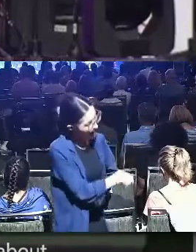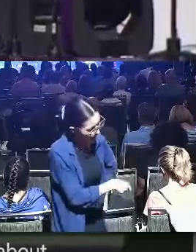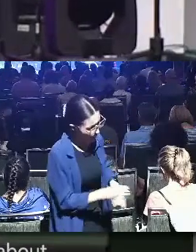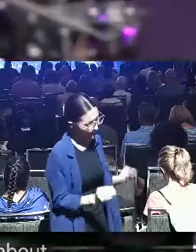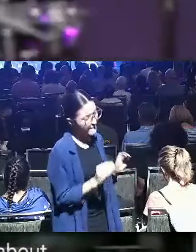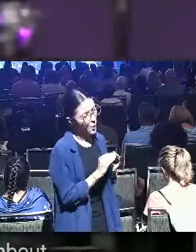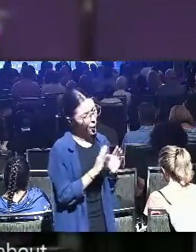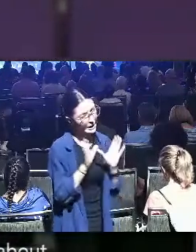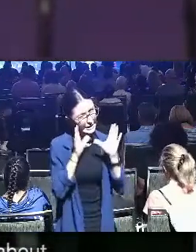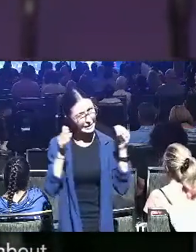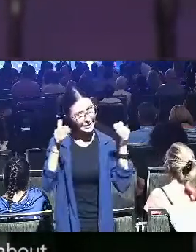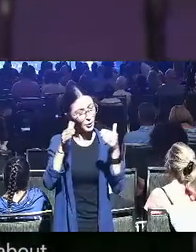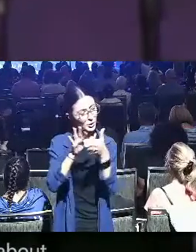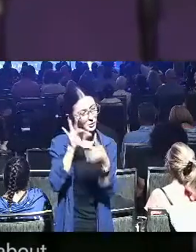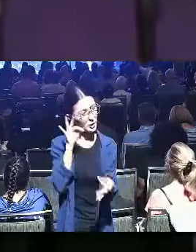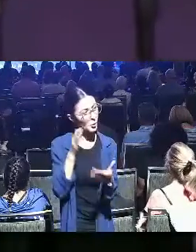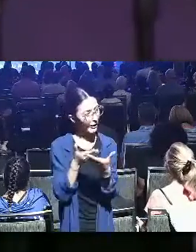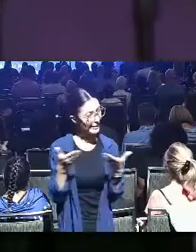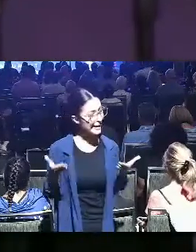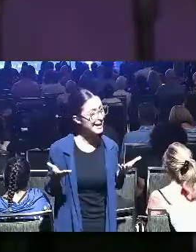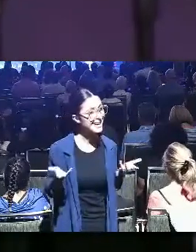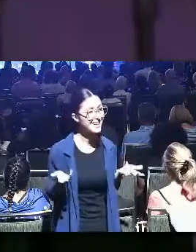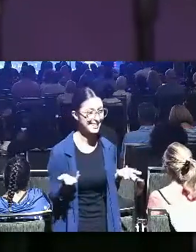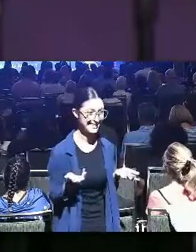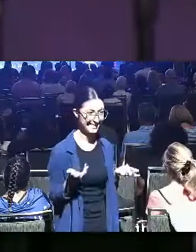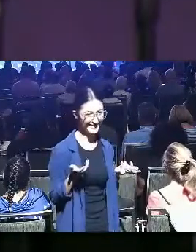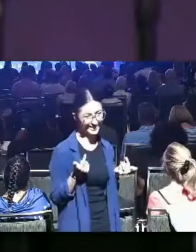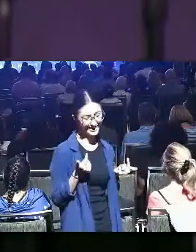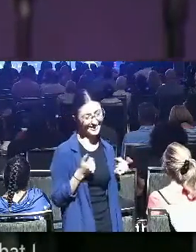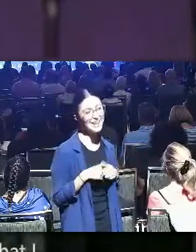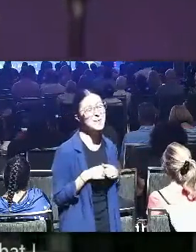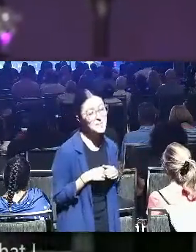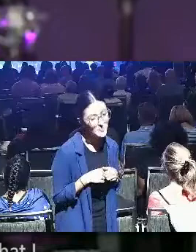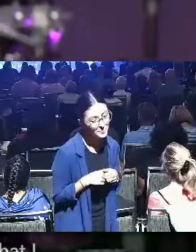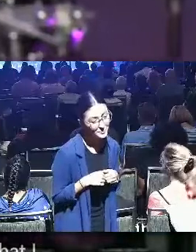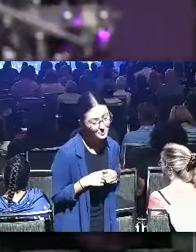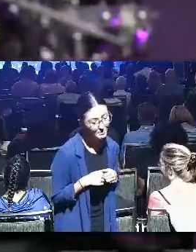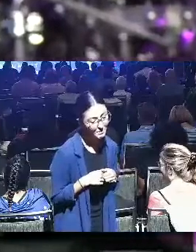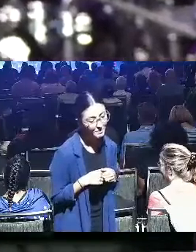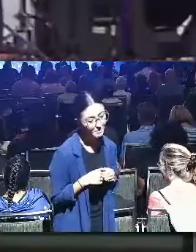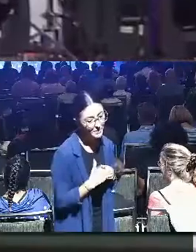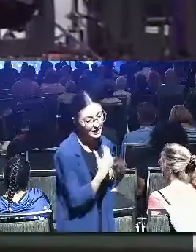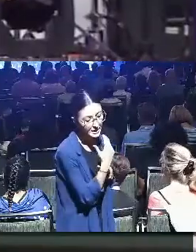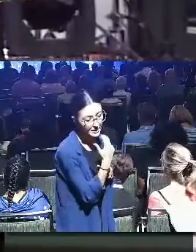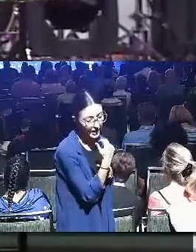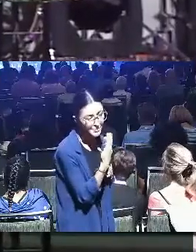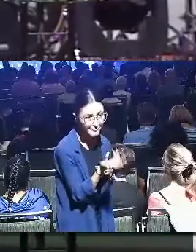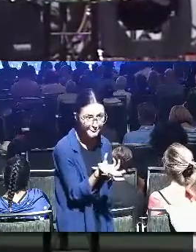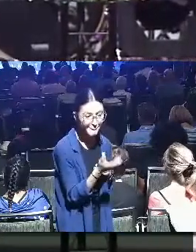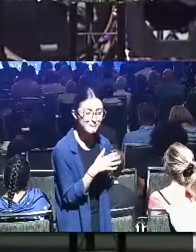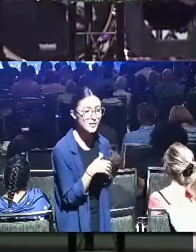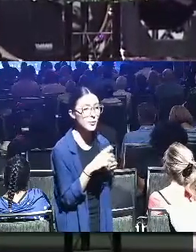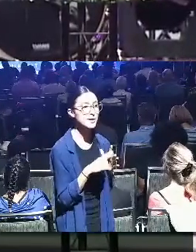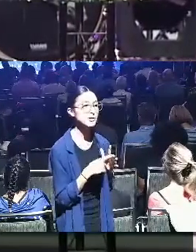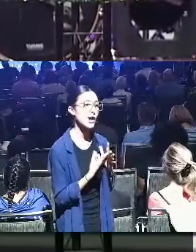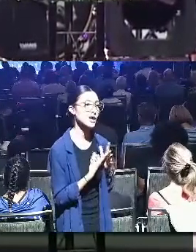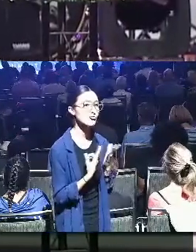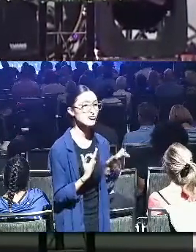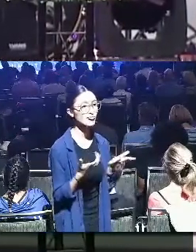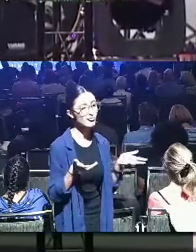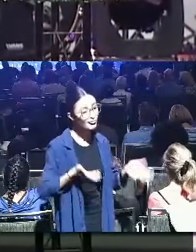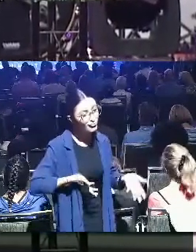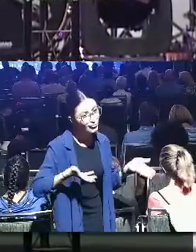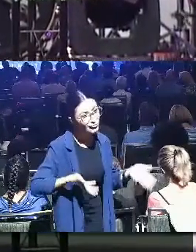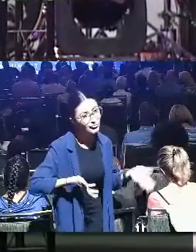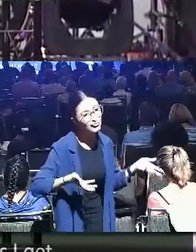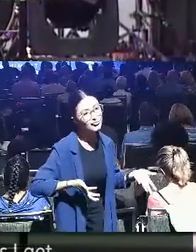That's why she has the angel wings behind her, you know what I mean? But what's so funny is we start talking like this, and sometimes I get lost in the